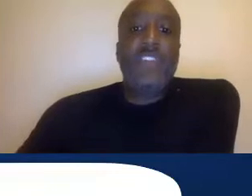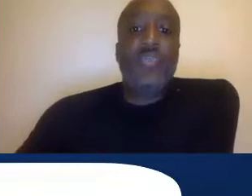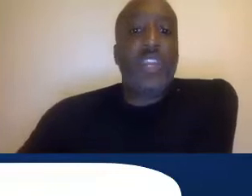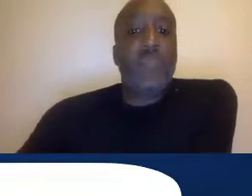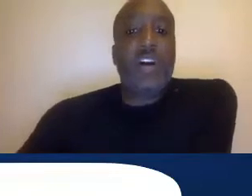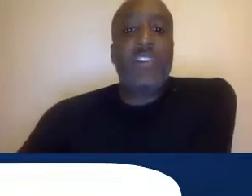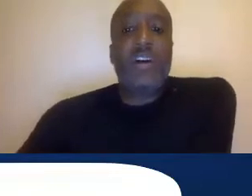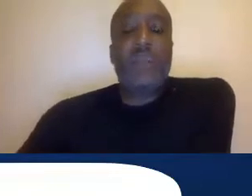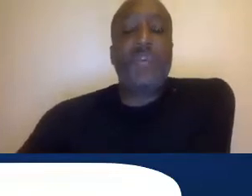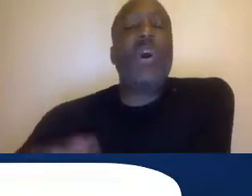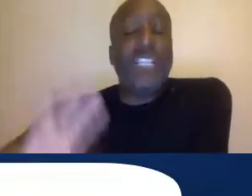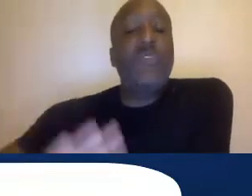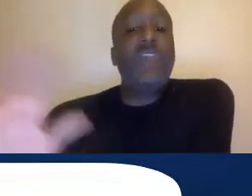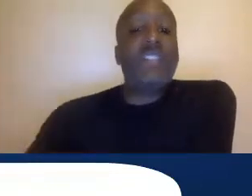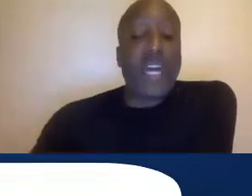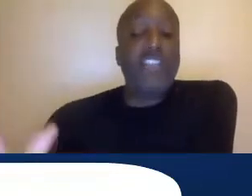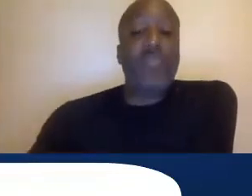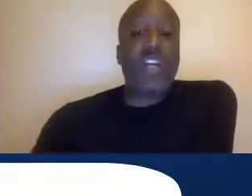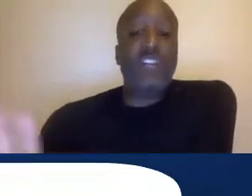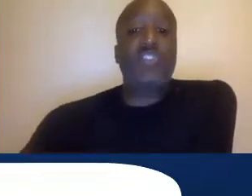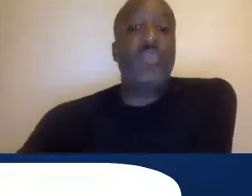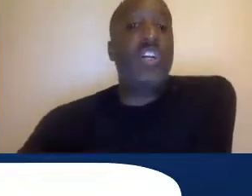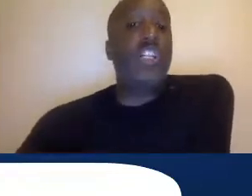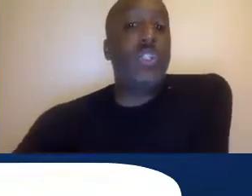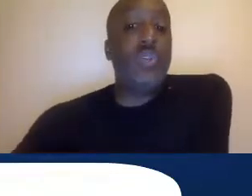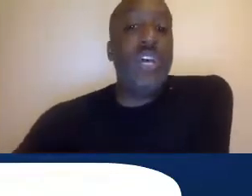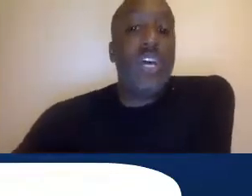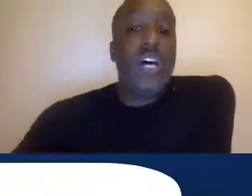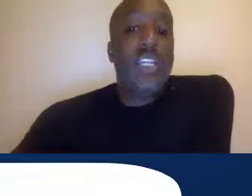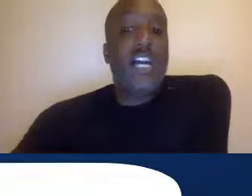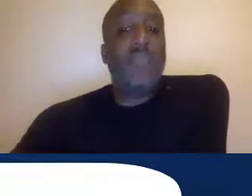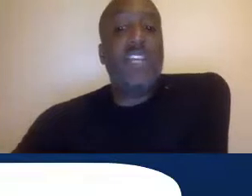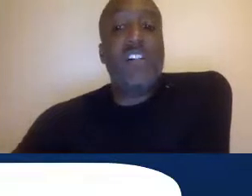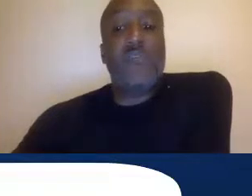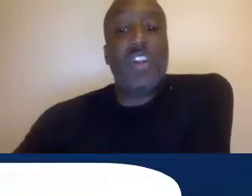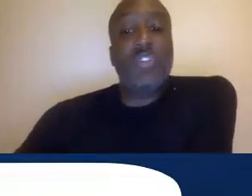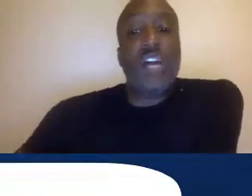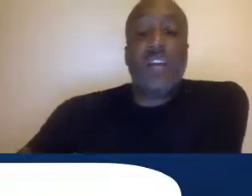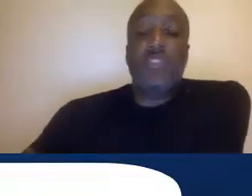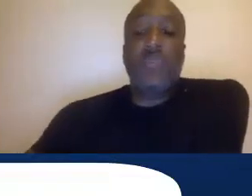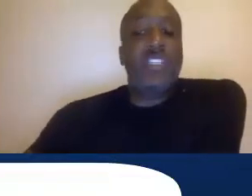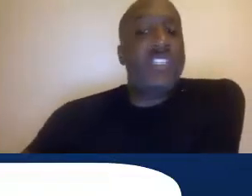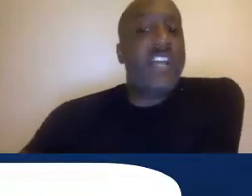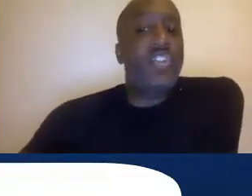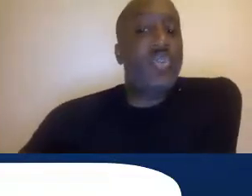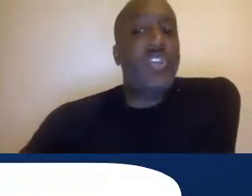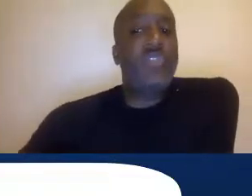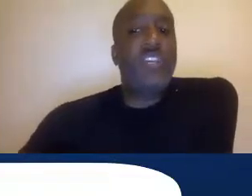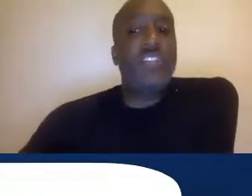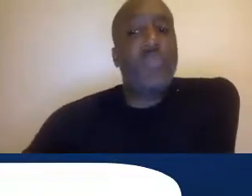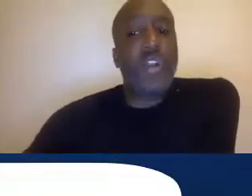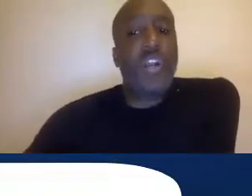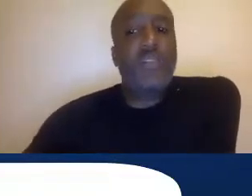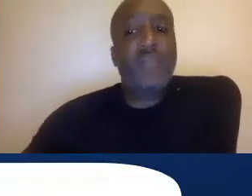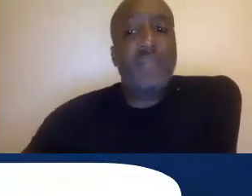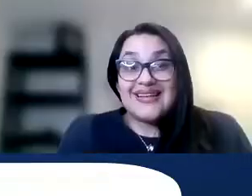have is what about, or I believe we have expanded the process to include undocumented Californians or DACA recipients. Is that true? Can you discuss